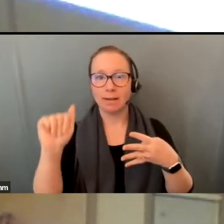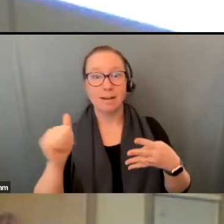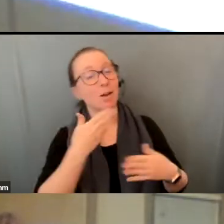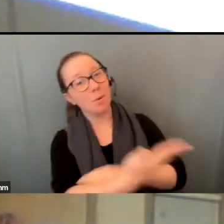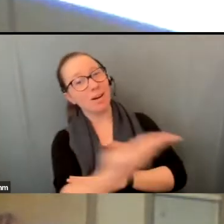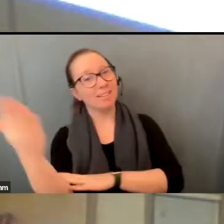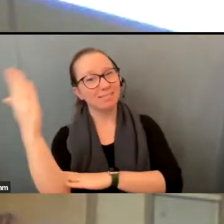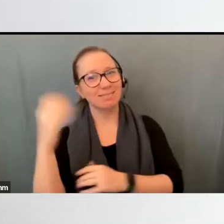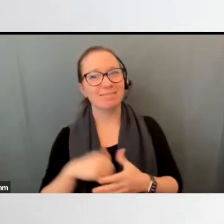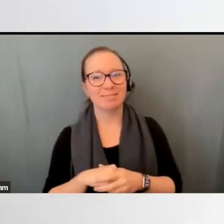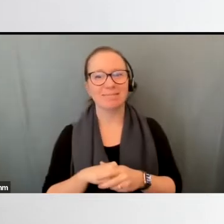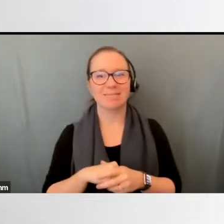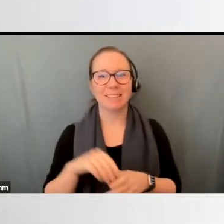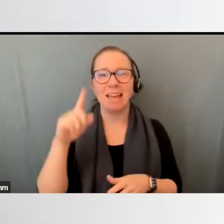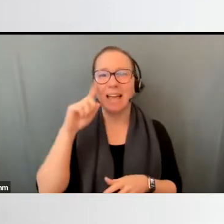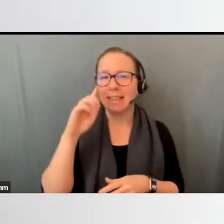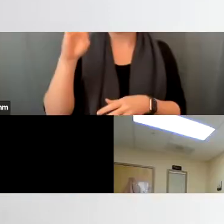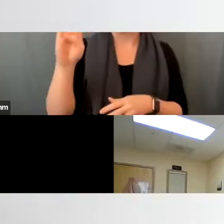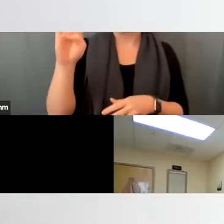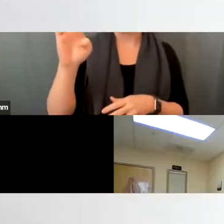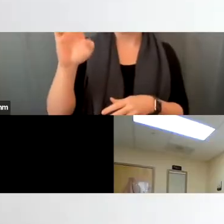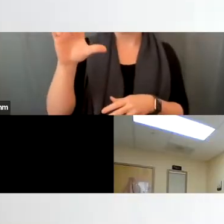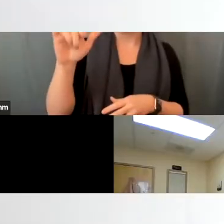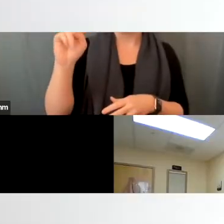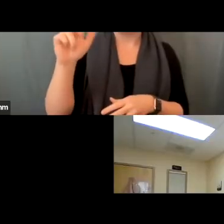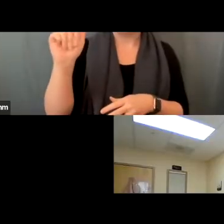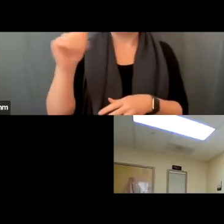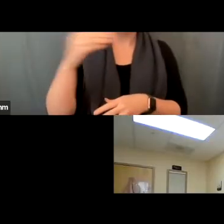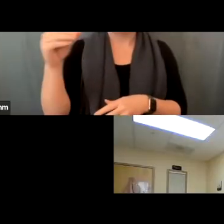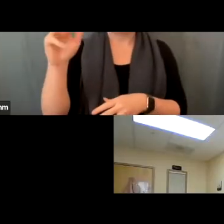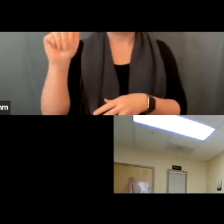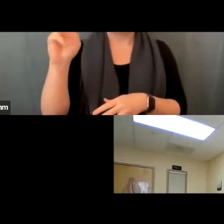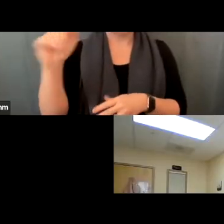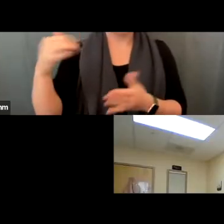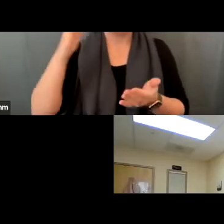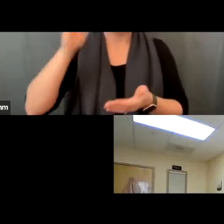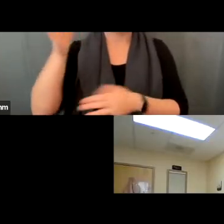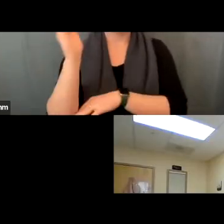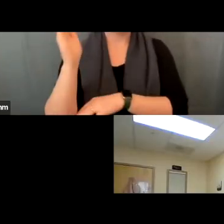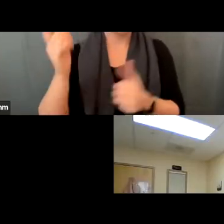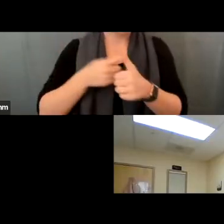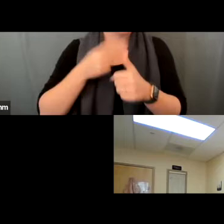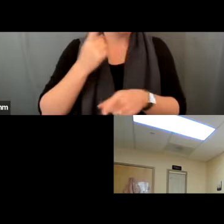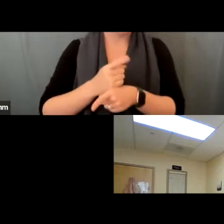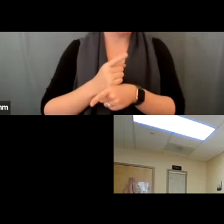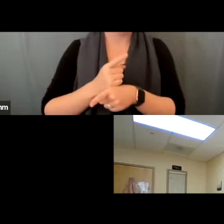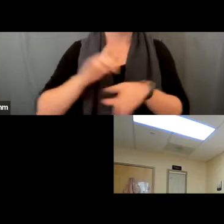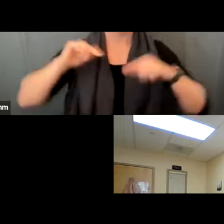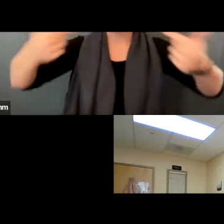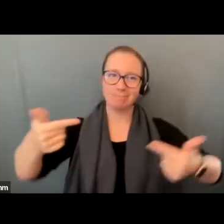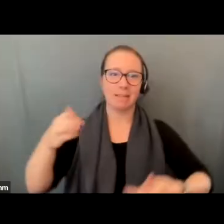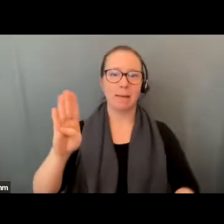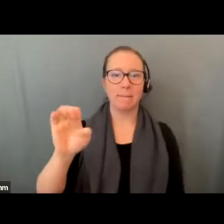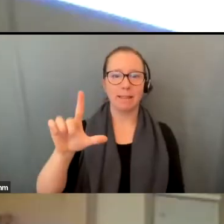morning. And I think Belinda and Amy are going to speak first. Is that accurate? Yep, that's right. Okay. Right, Belinda, you're good to go.